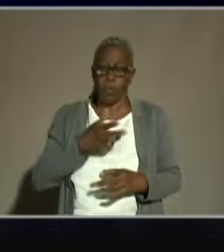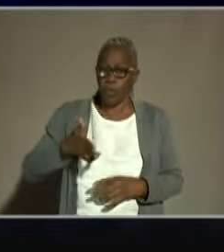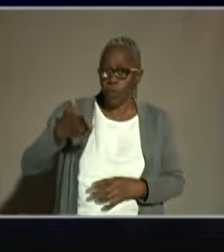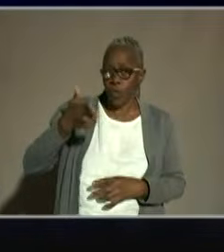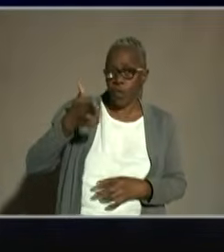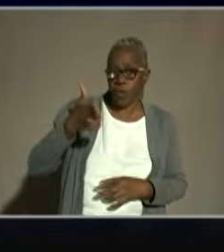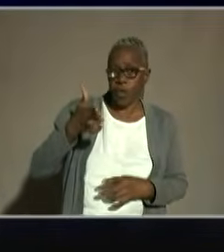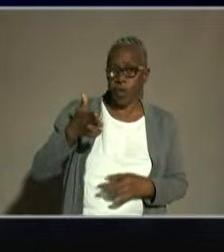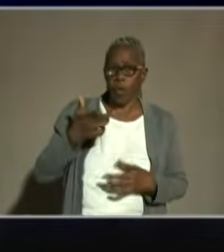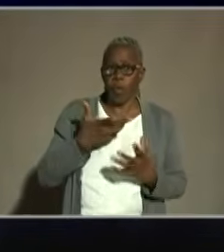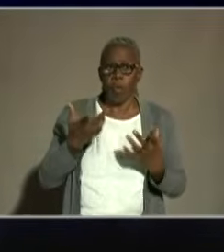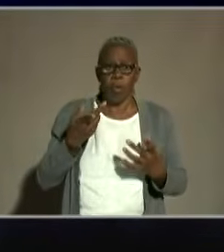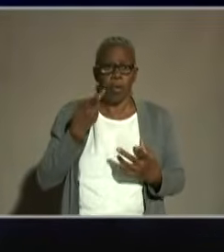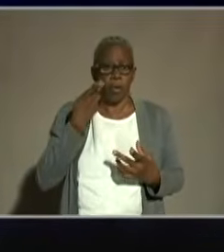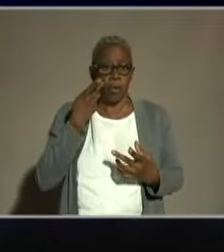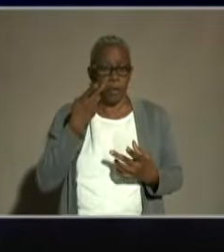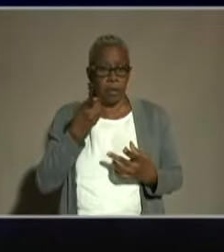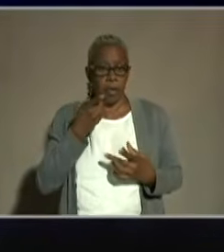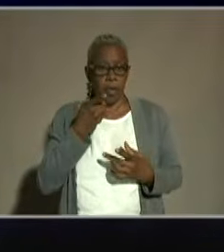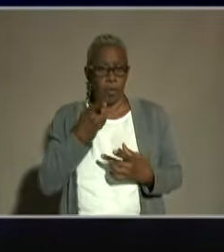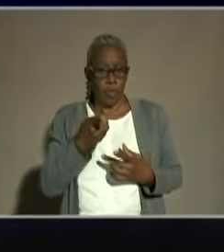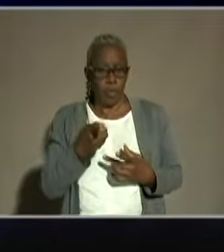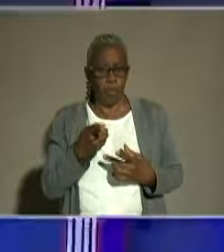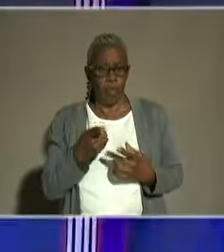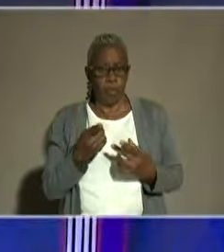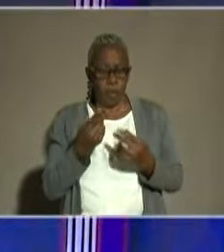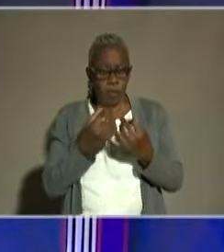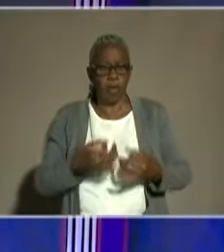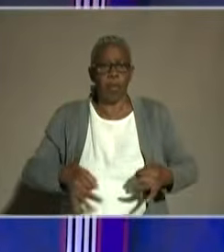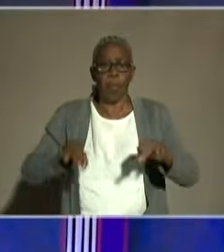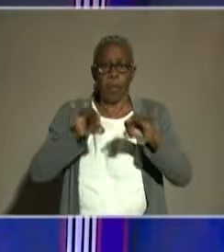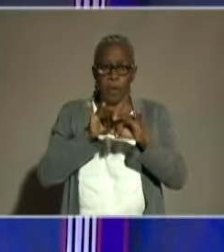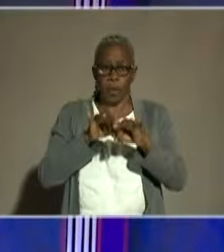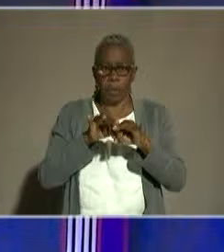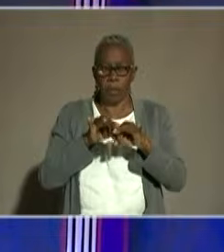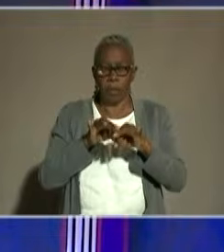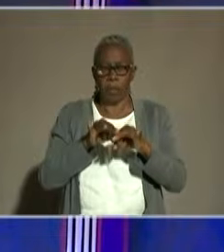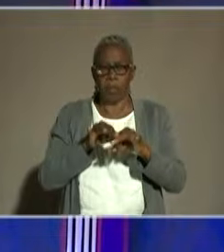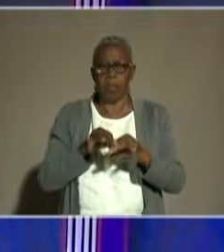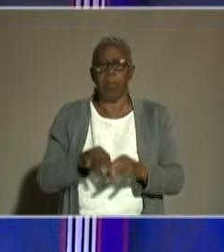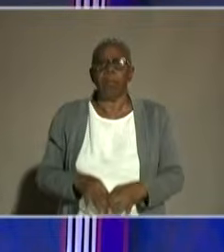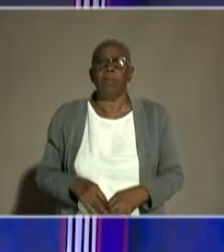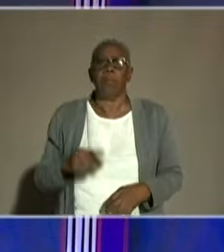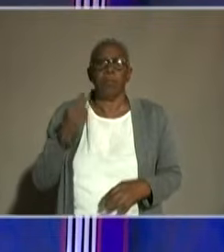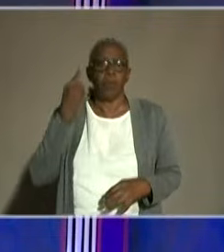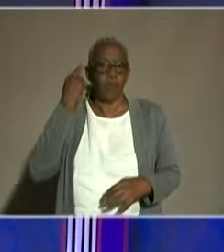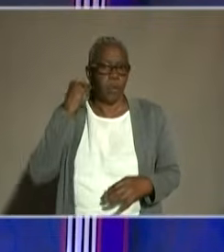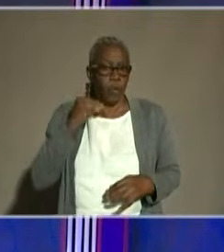you'll prioritize should you be elected? Mr. Golding will respond first.